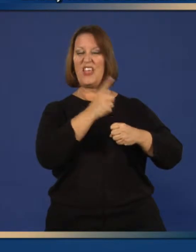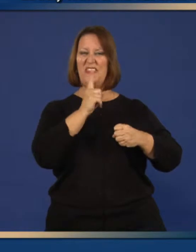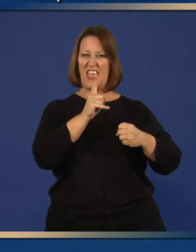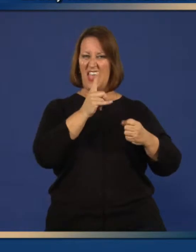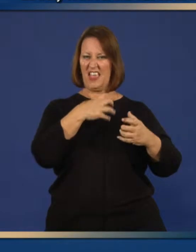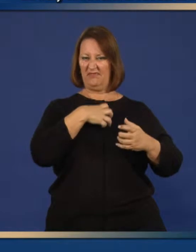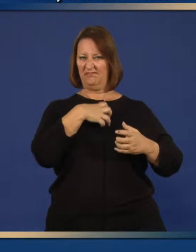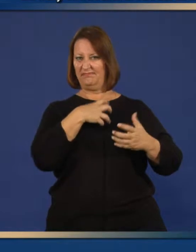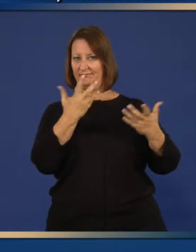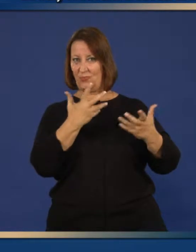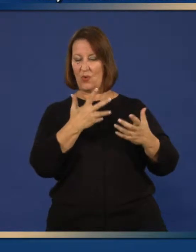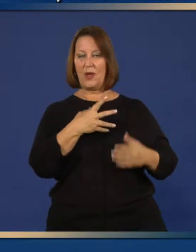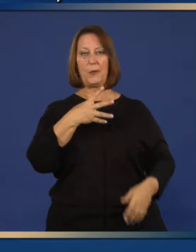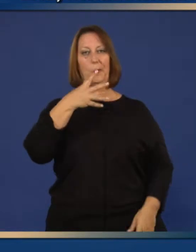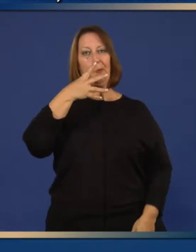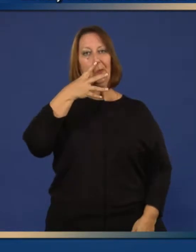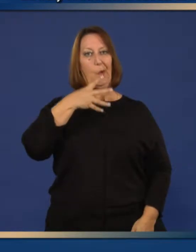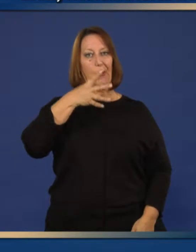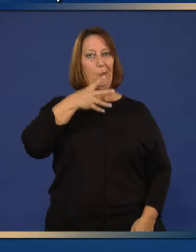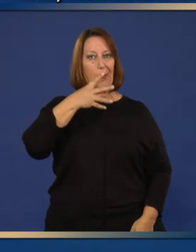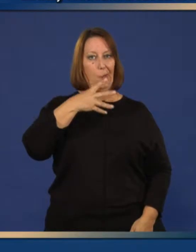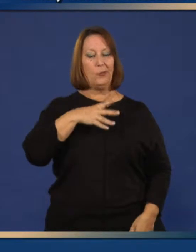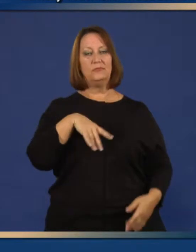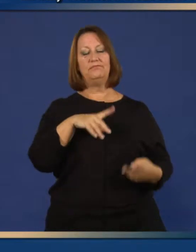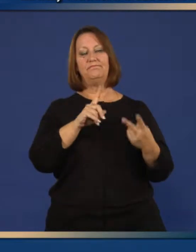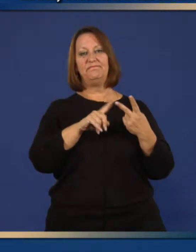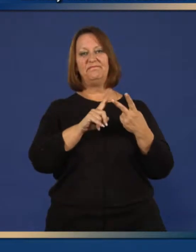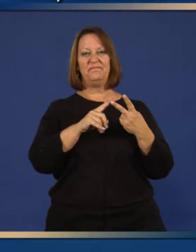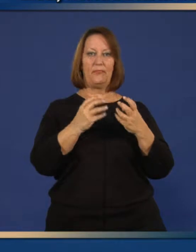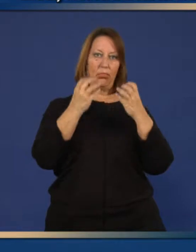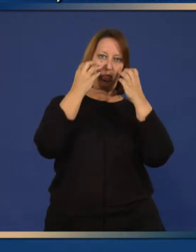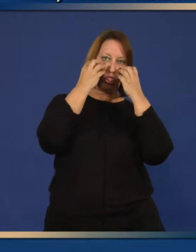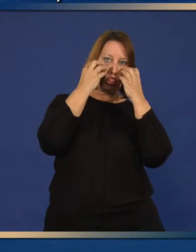runny nose or nasal congestion,